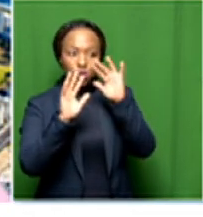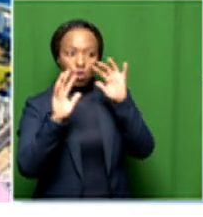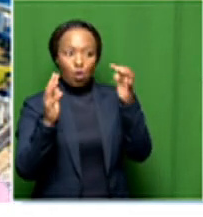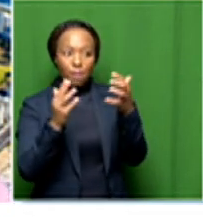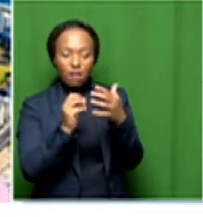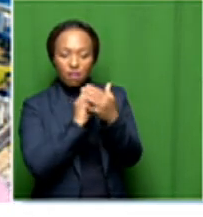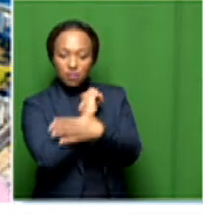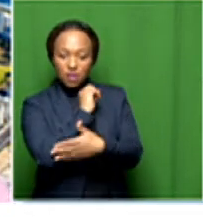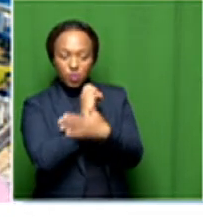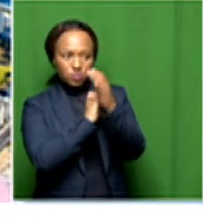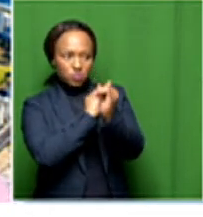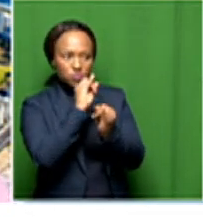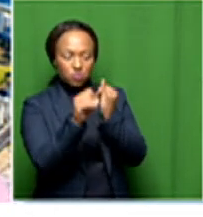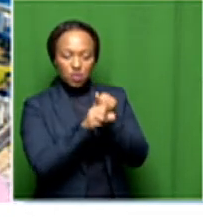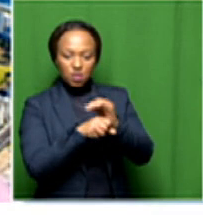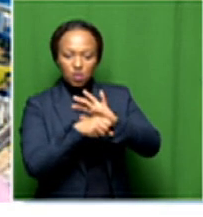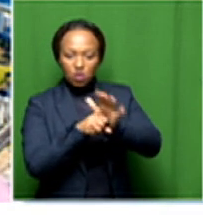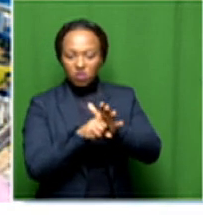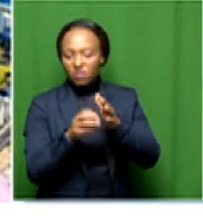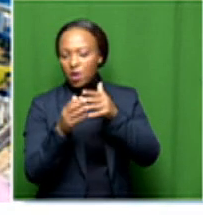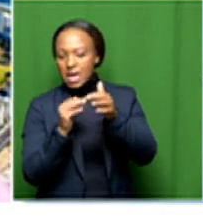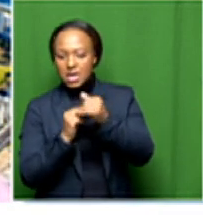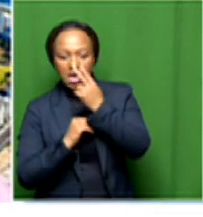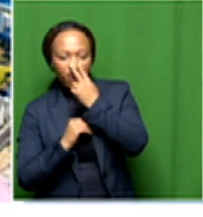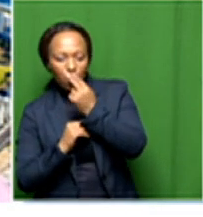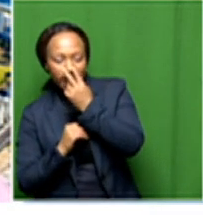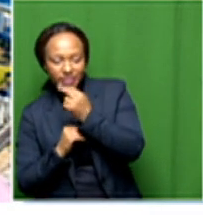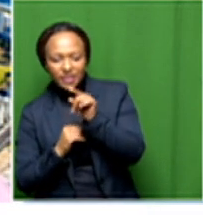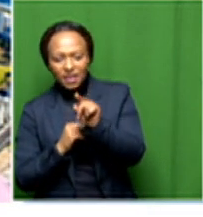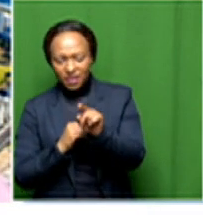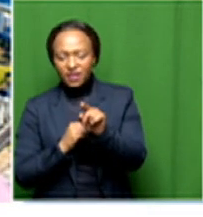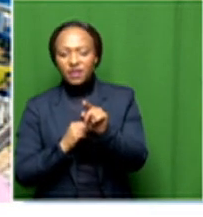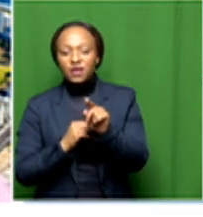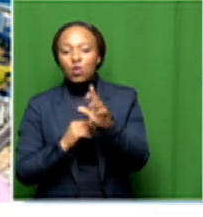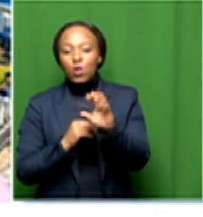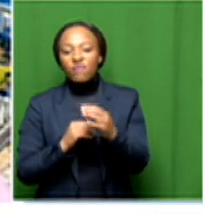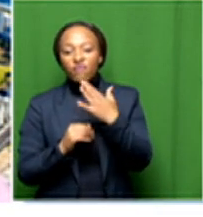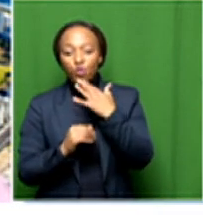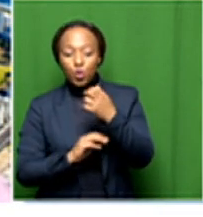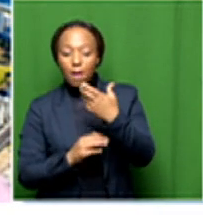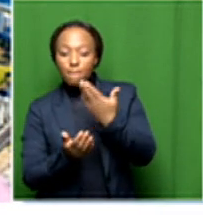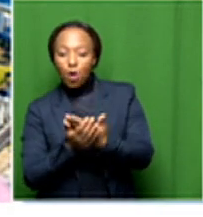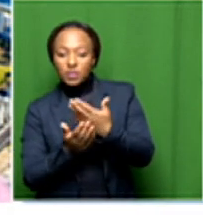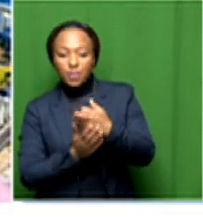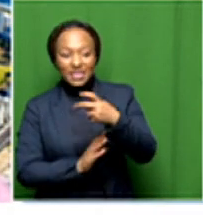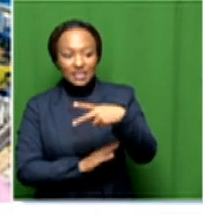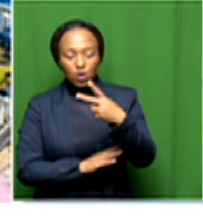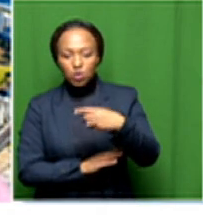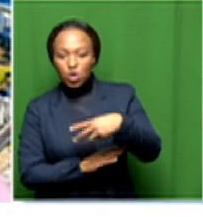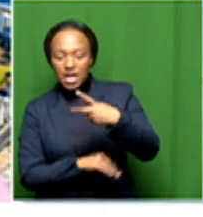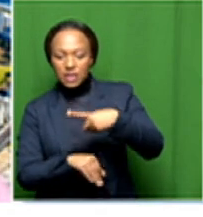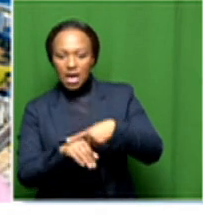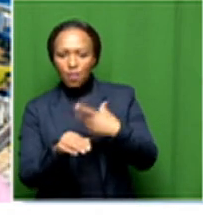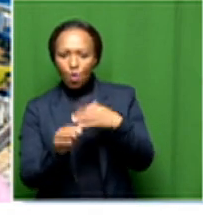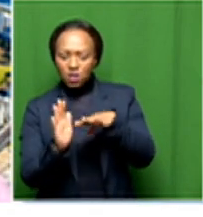pandemics, both of coronavirus and of influenza, there is this concept of a second wave and a third wave. where there can